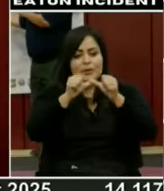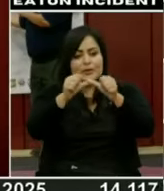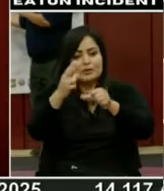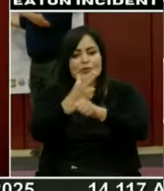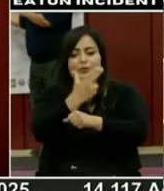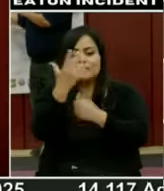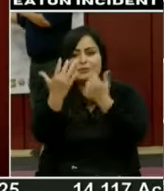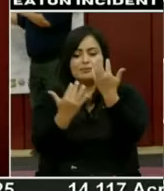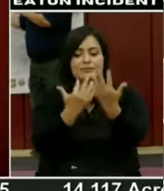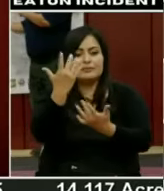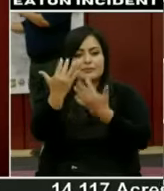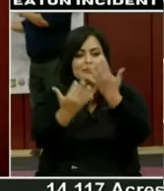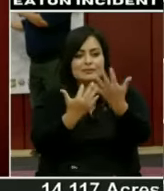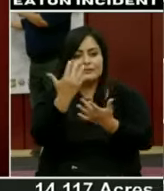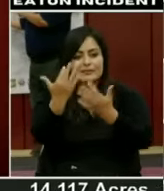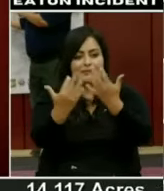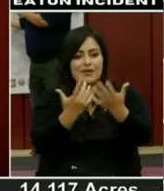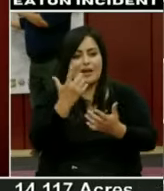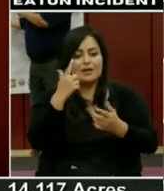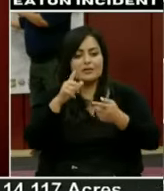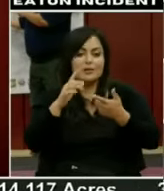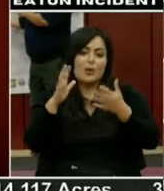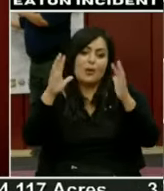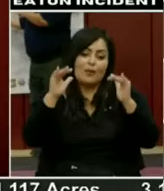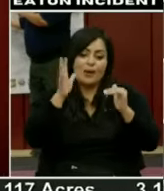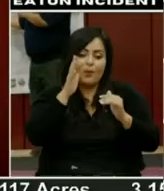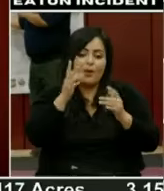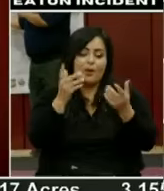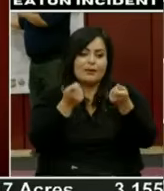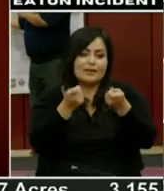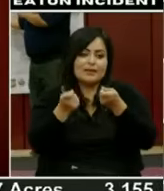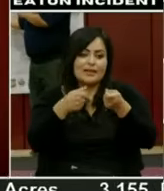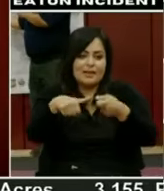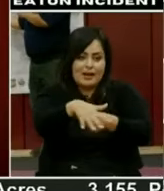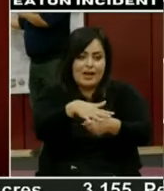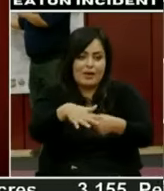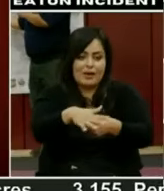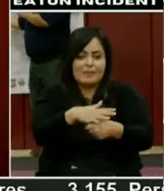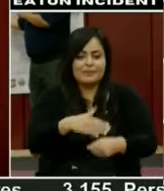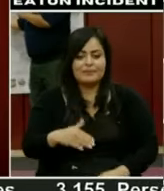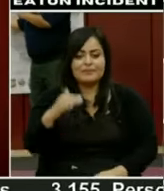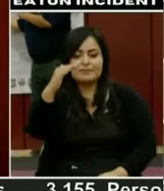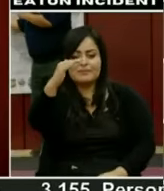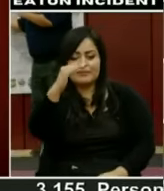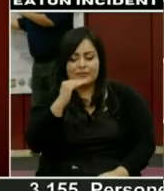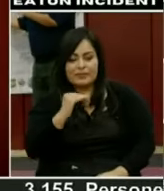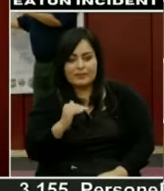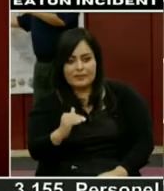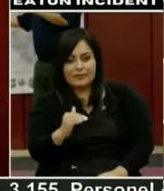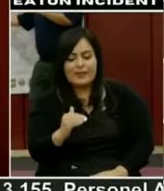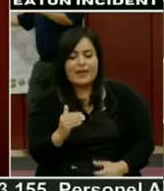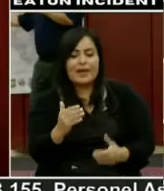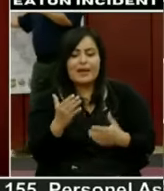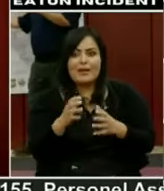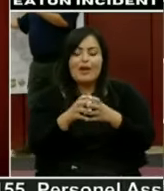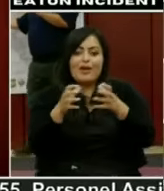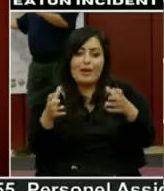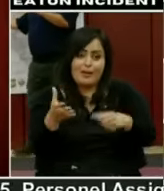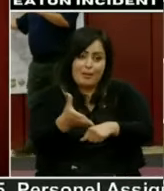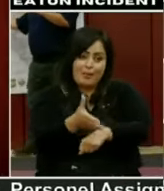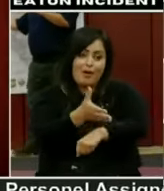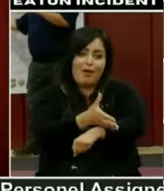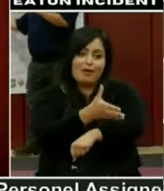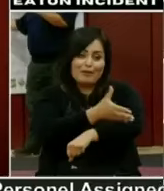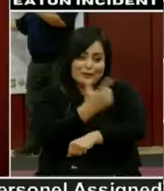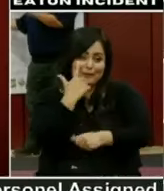show these sections of the fire contained. As you come around the lower section of the fire here, a lot of progress has been made at